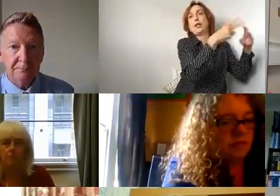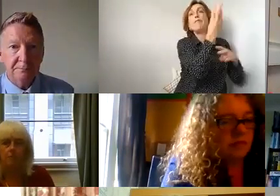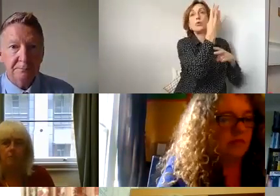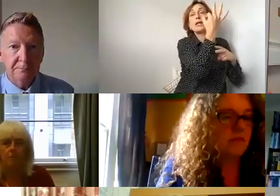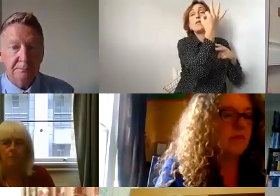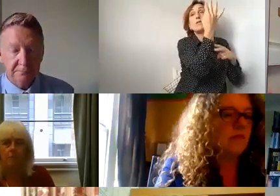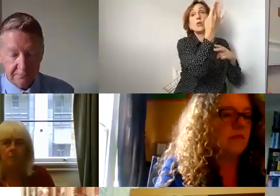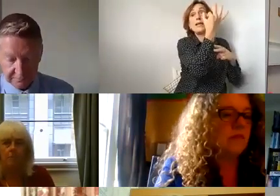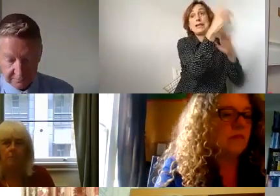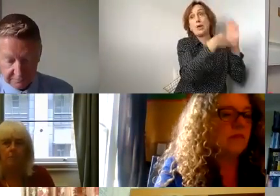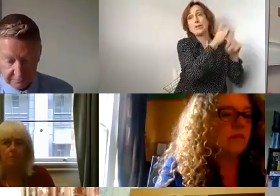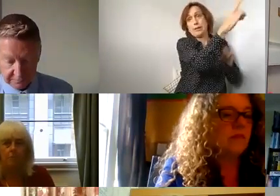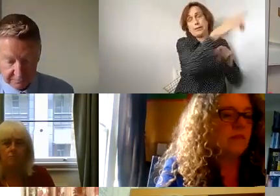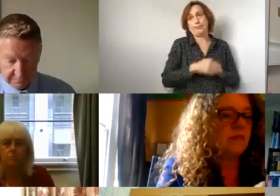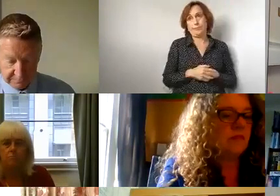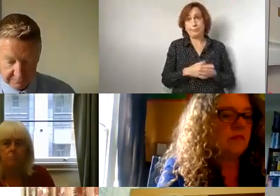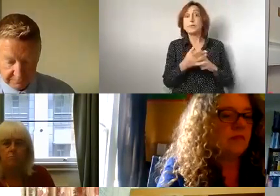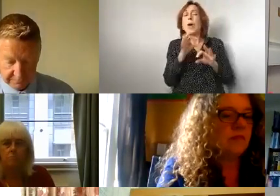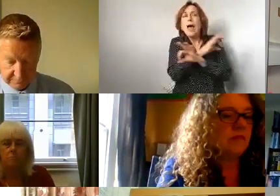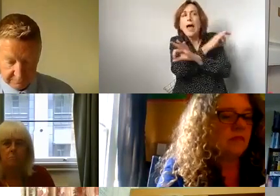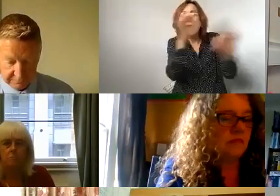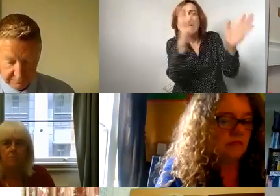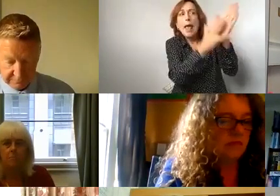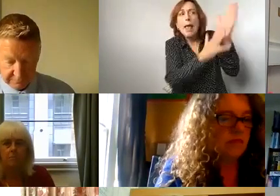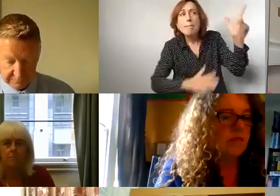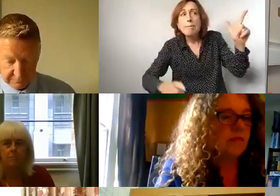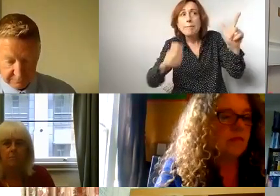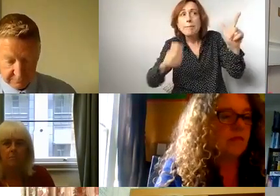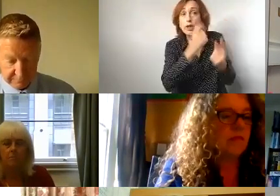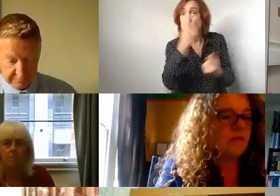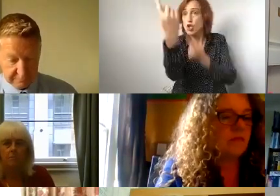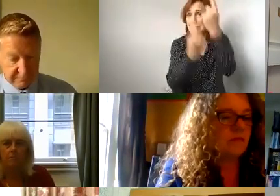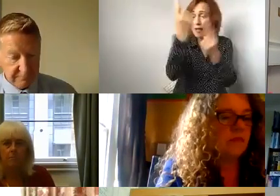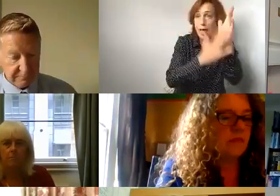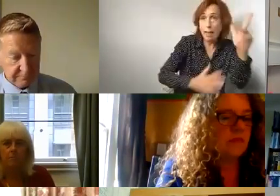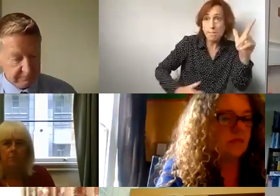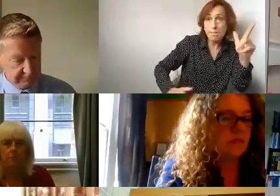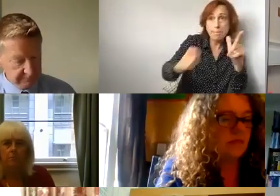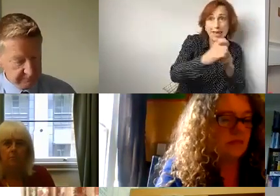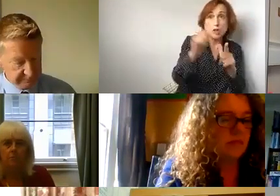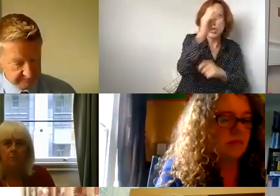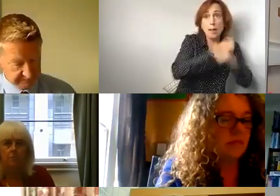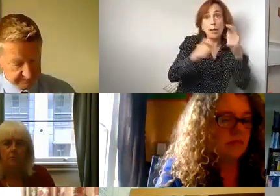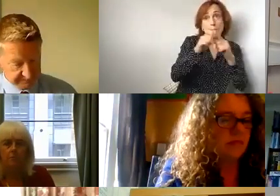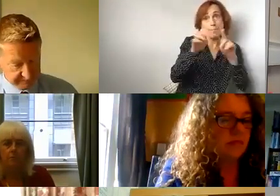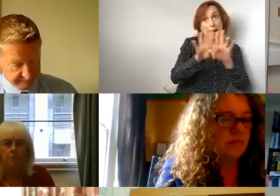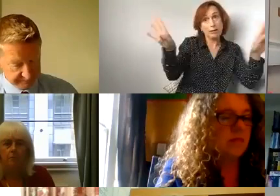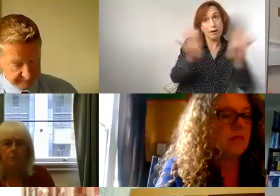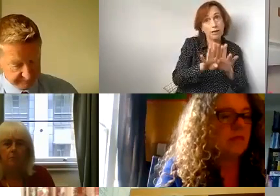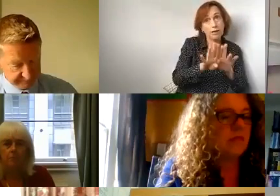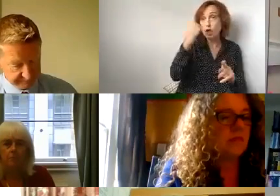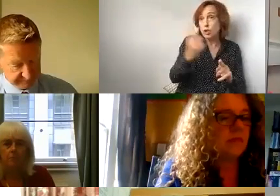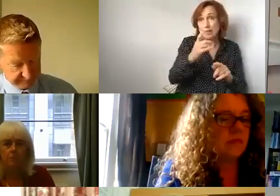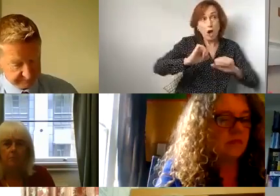therefore not on screen as panelists, please can you click the raise your hand button or write in the chat function.